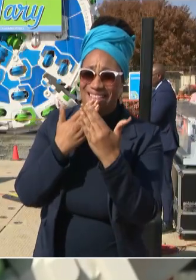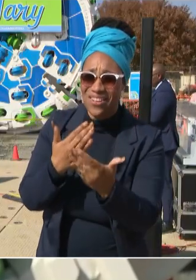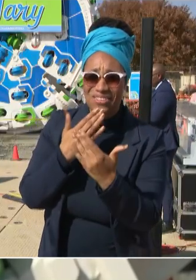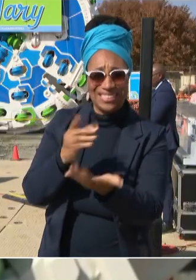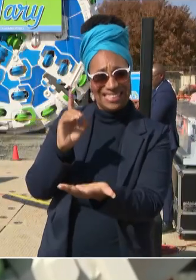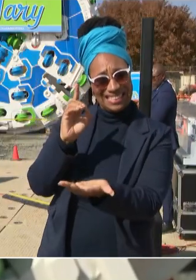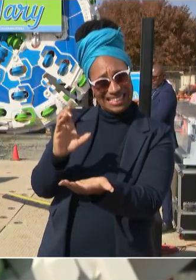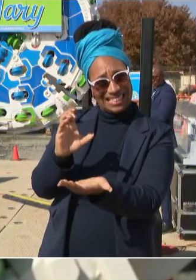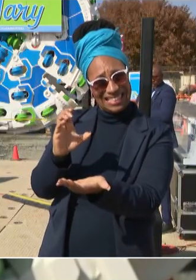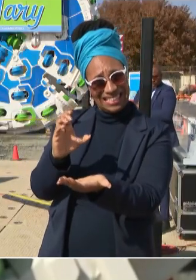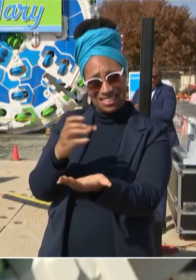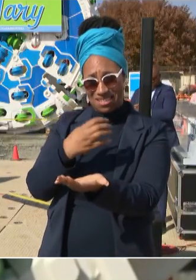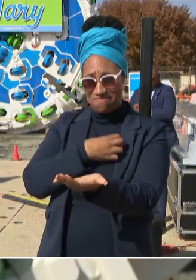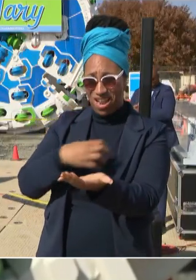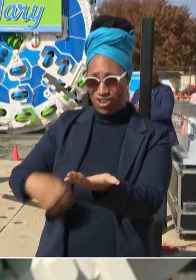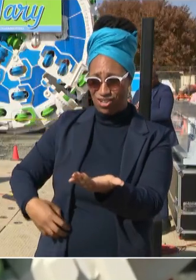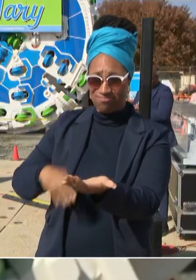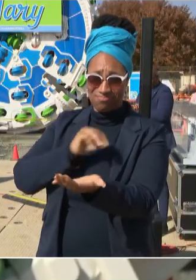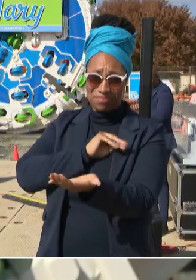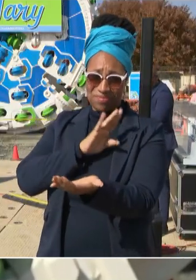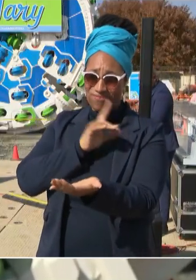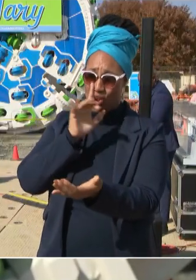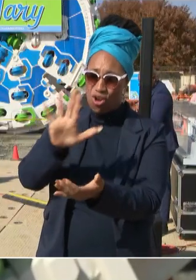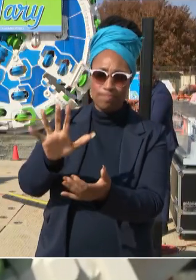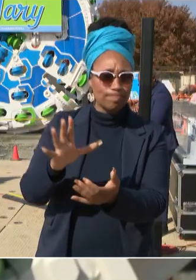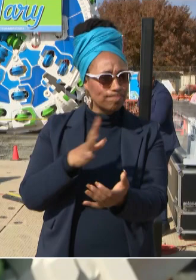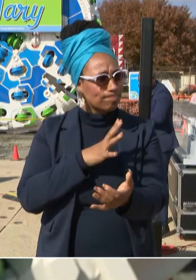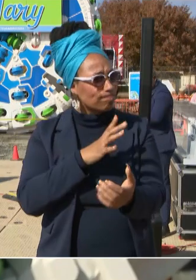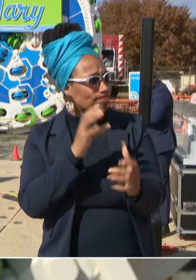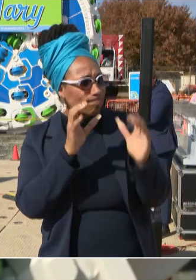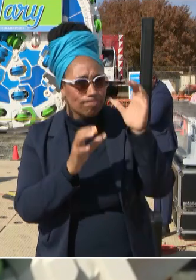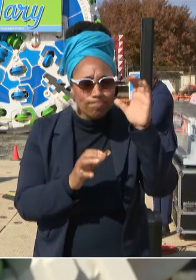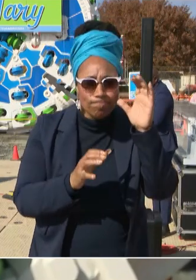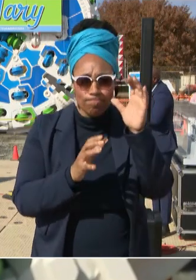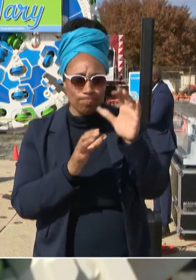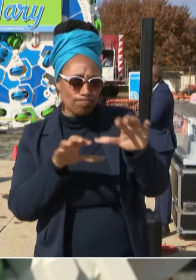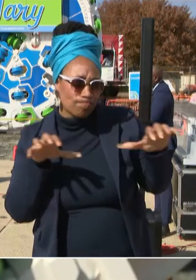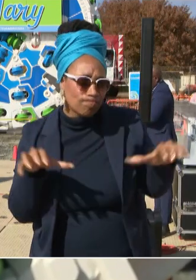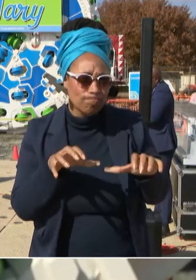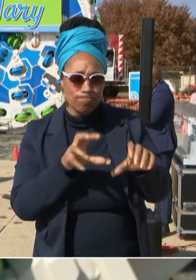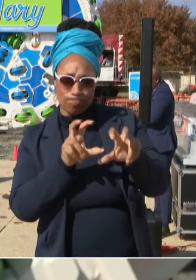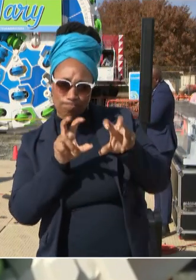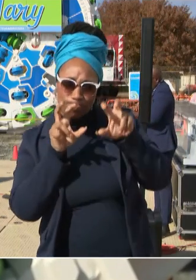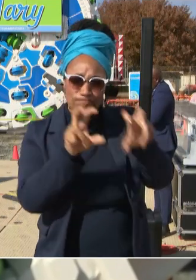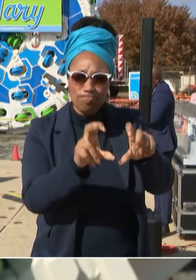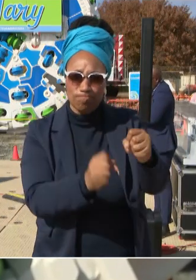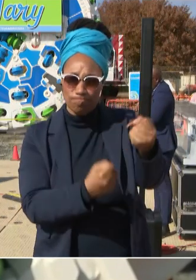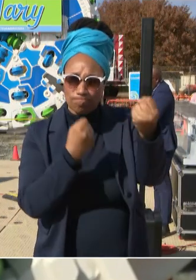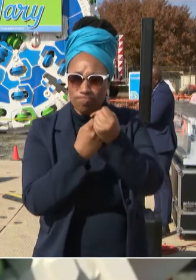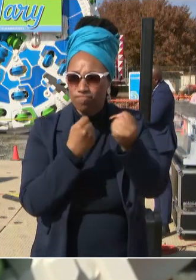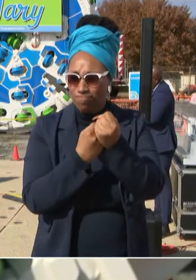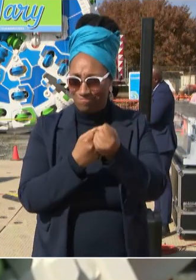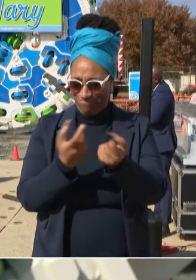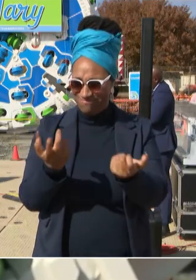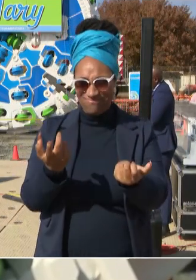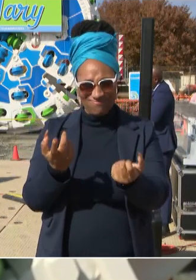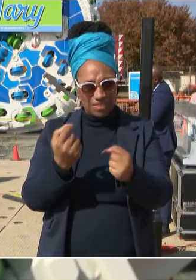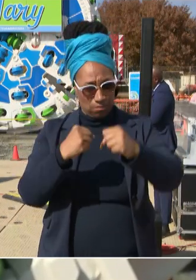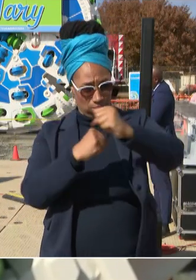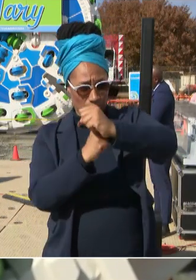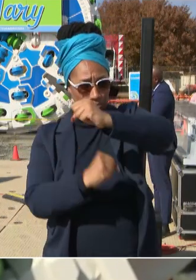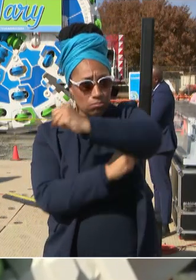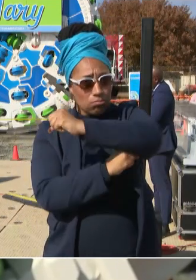for DC residents, understanding the importance of infrastructure, understanding the very